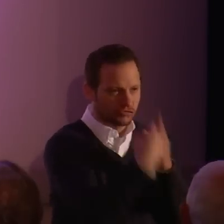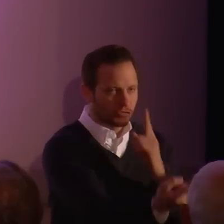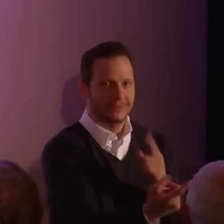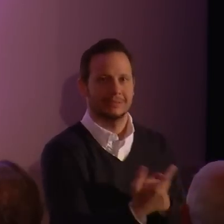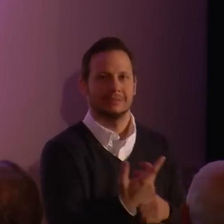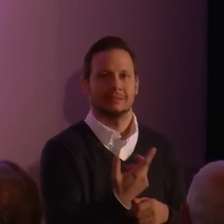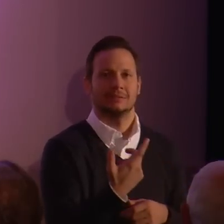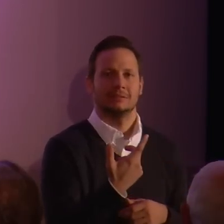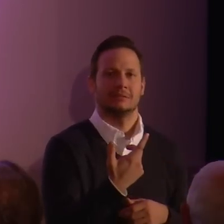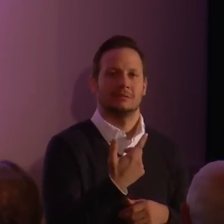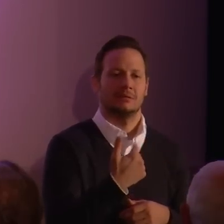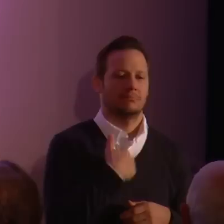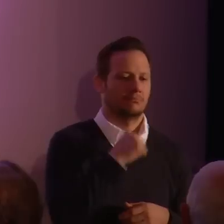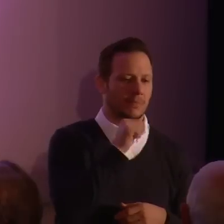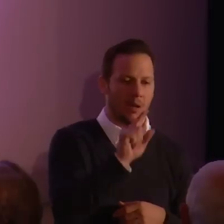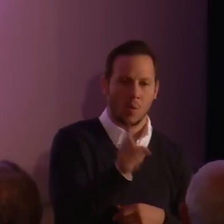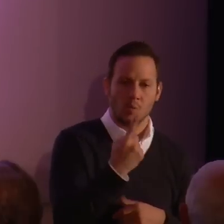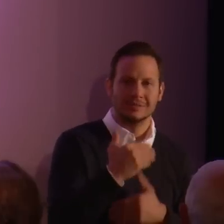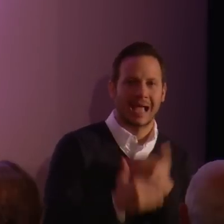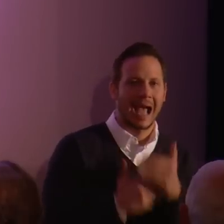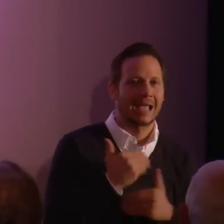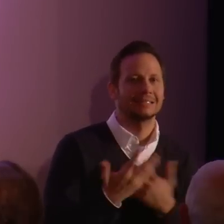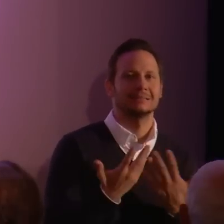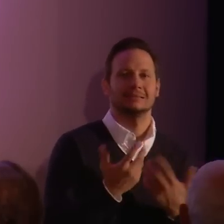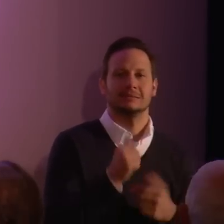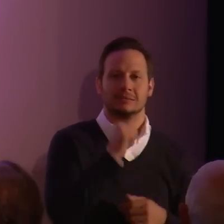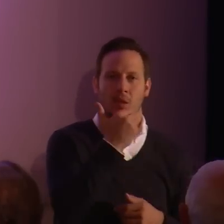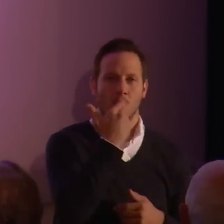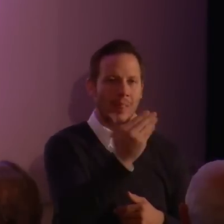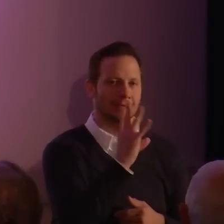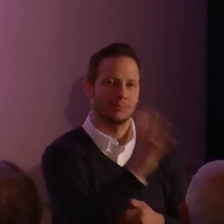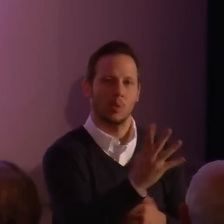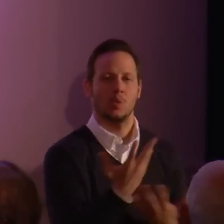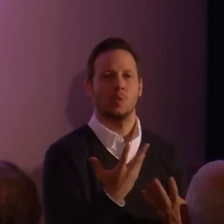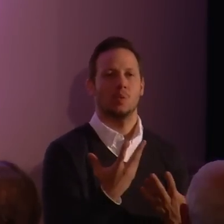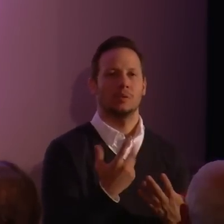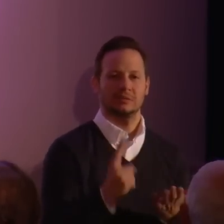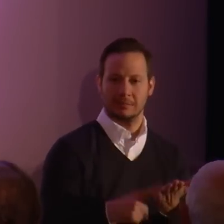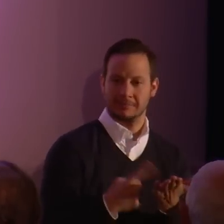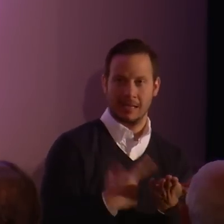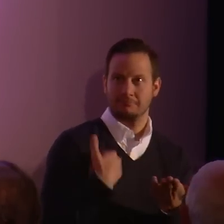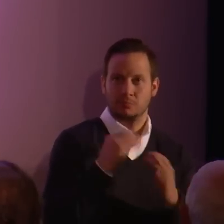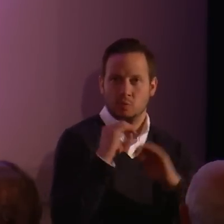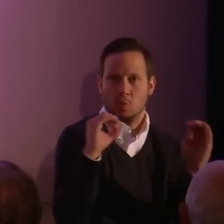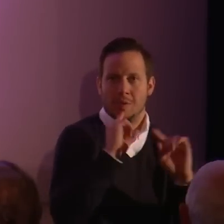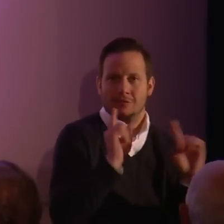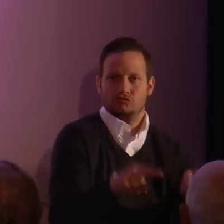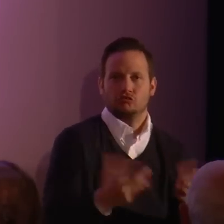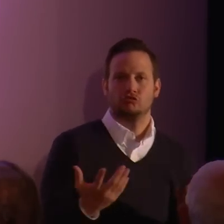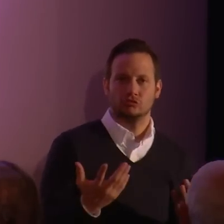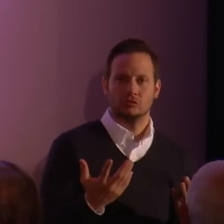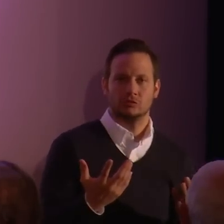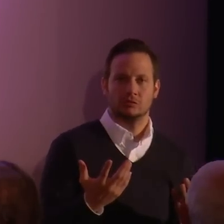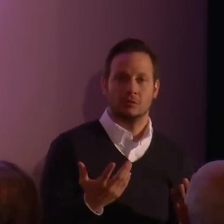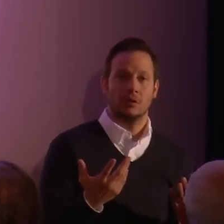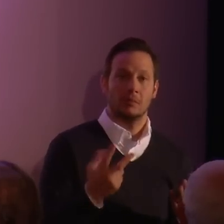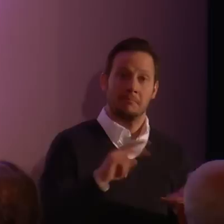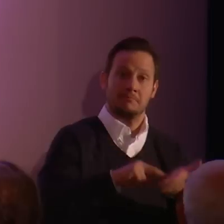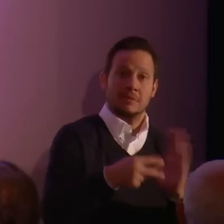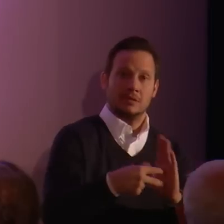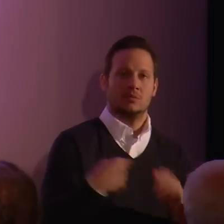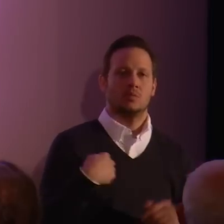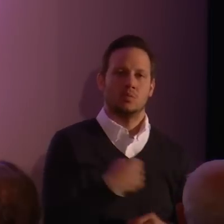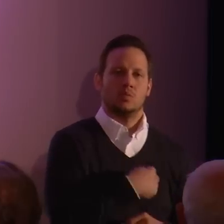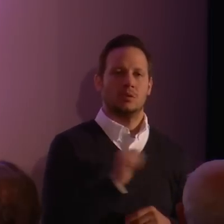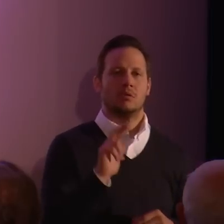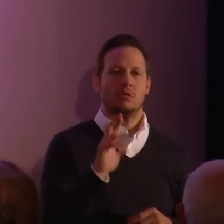kind and well-spoken, as you'll see in a moment, and we sometimes do not have the answer. We are, in fact, human.